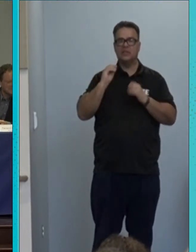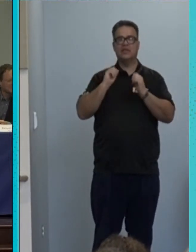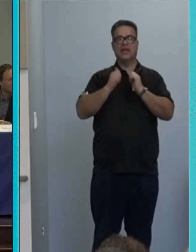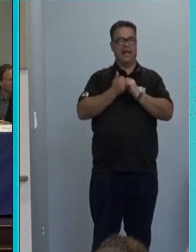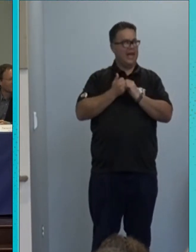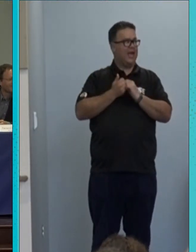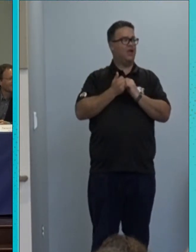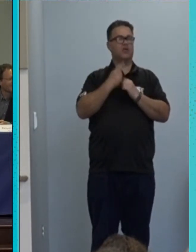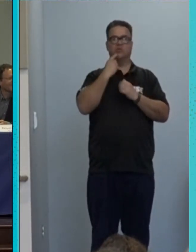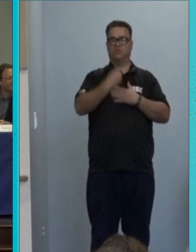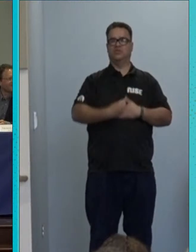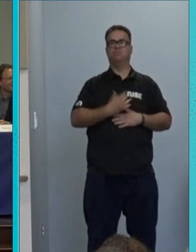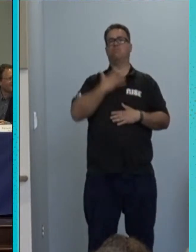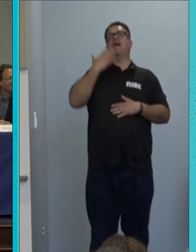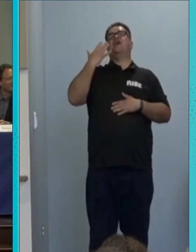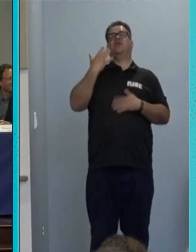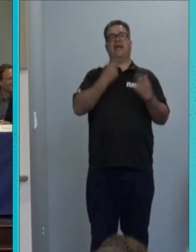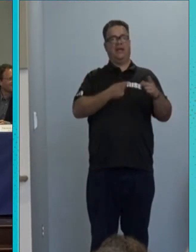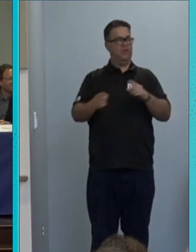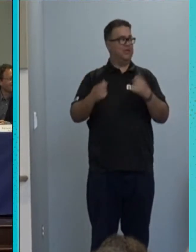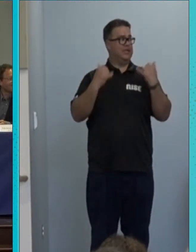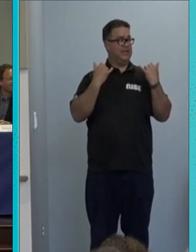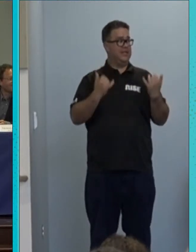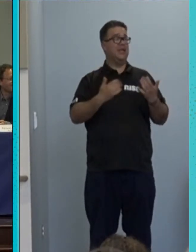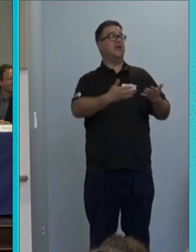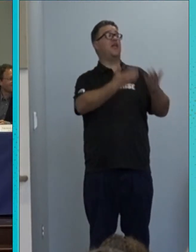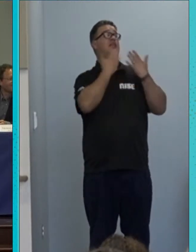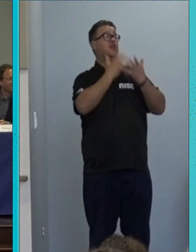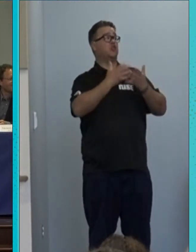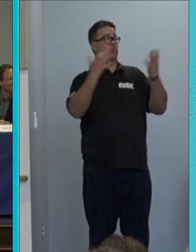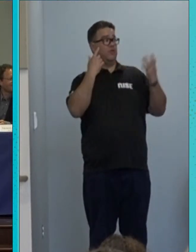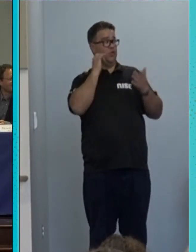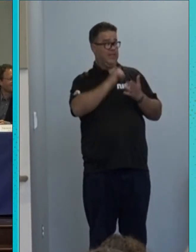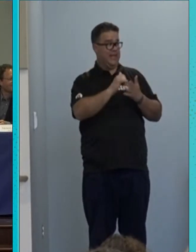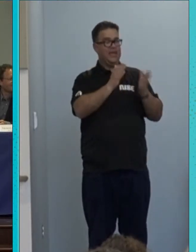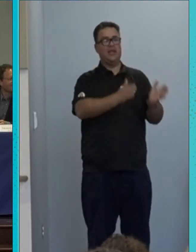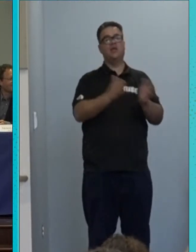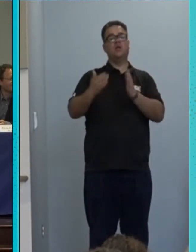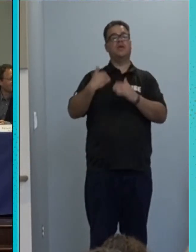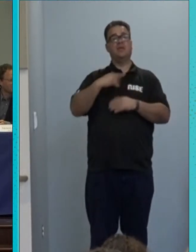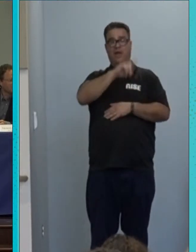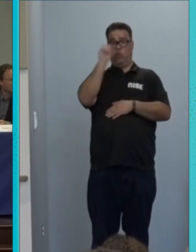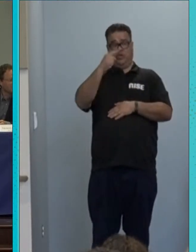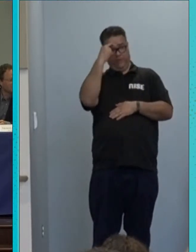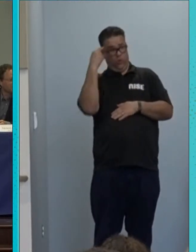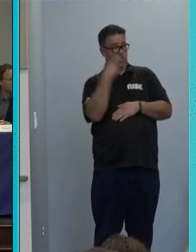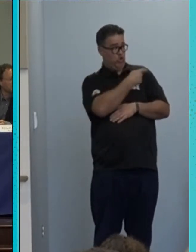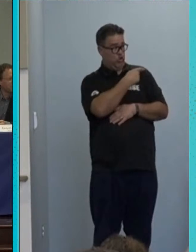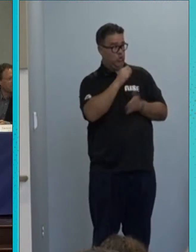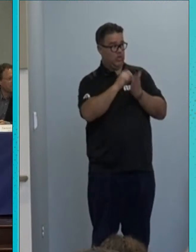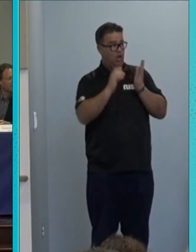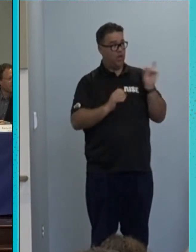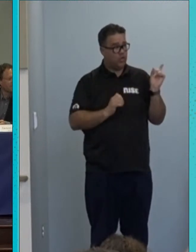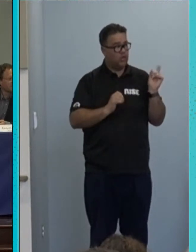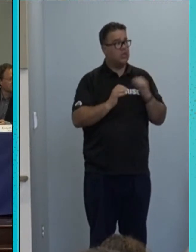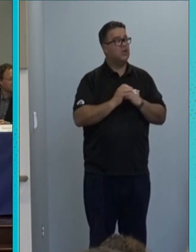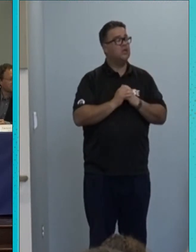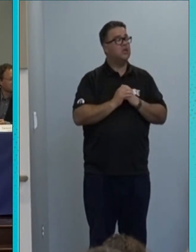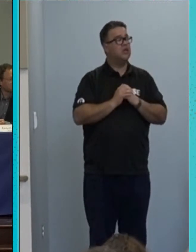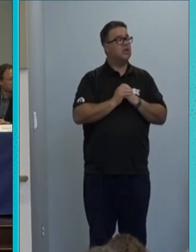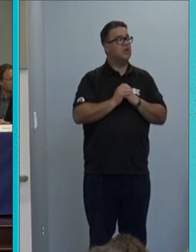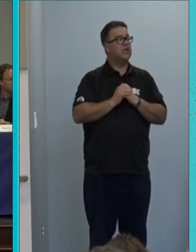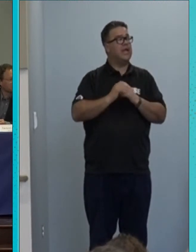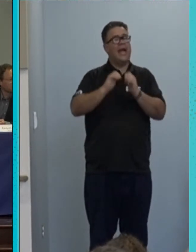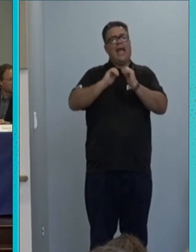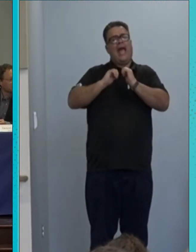and how the author reads it. Now, thank you so much for that. But I have a question for you.